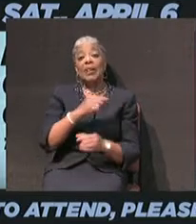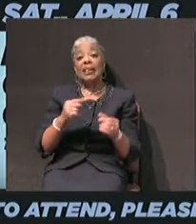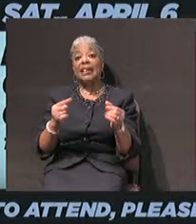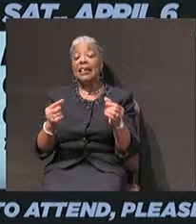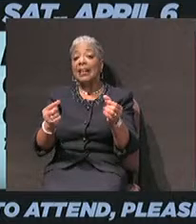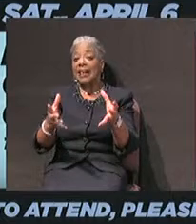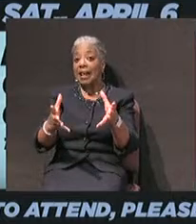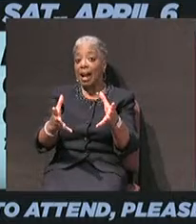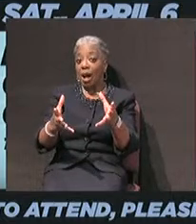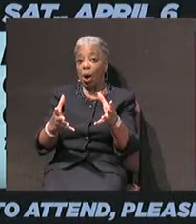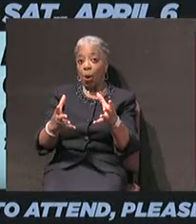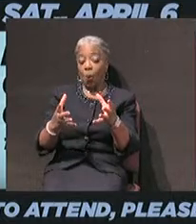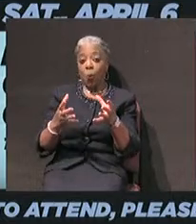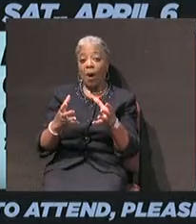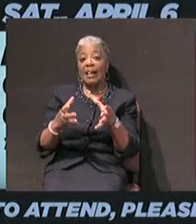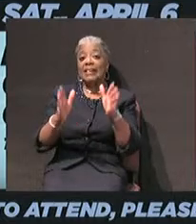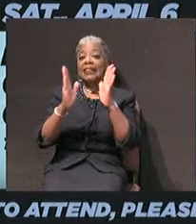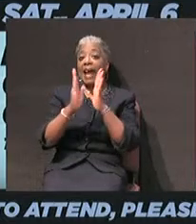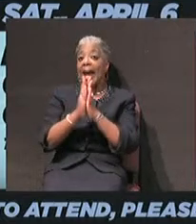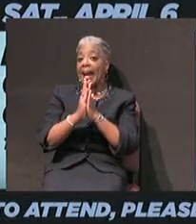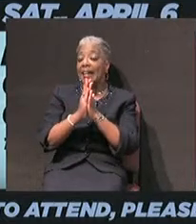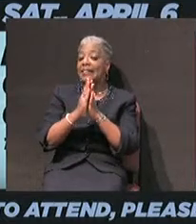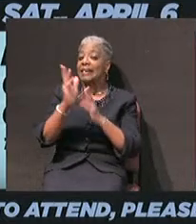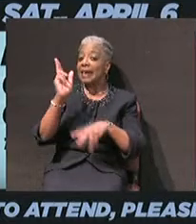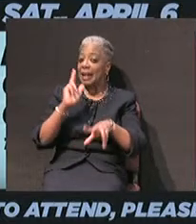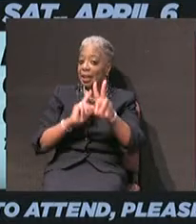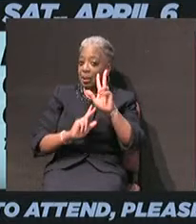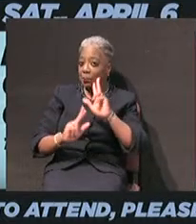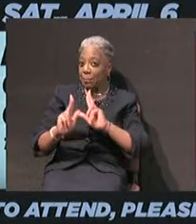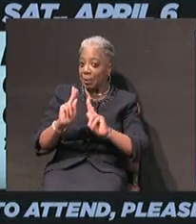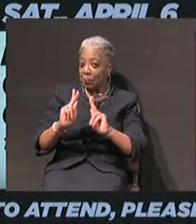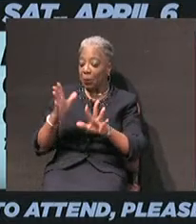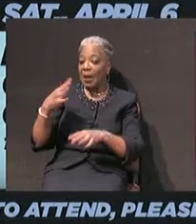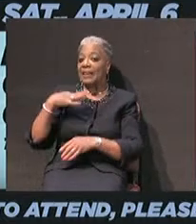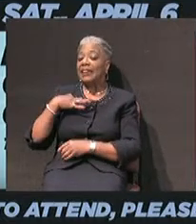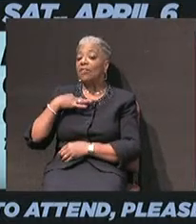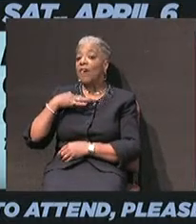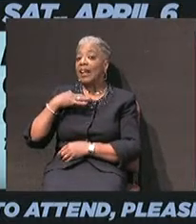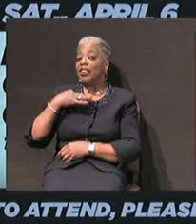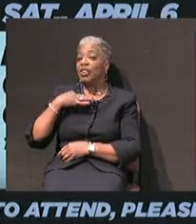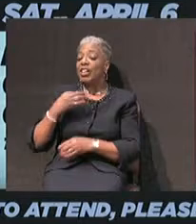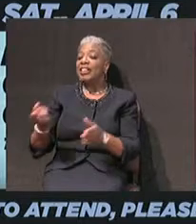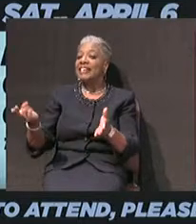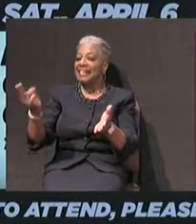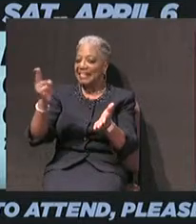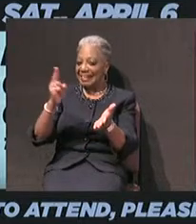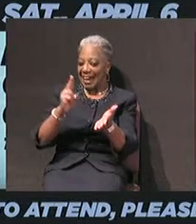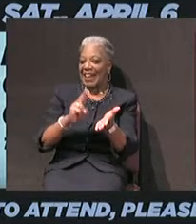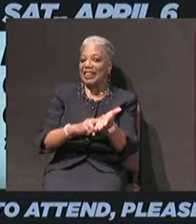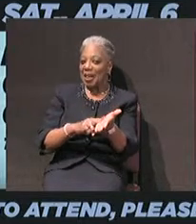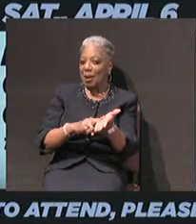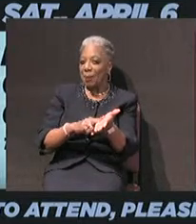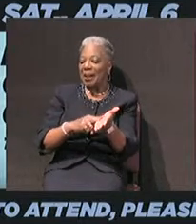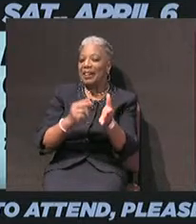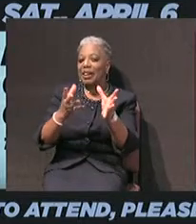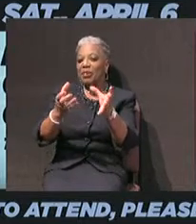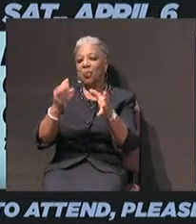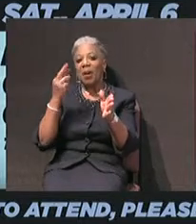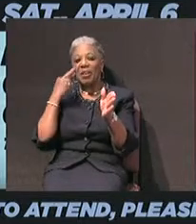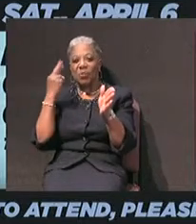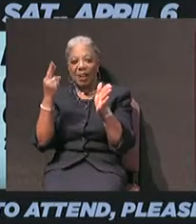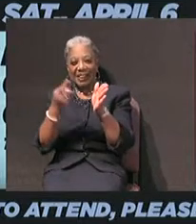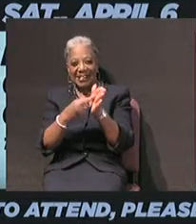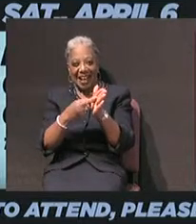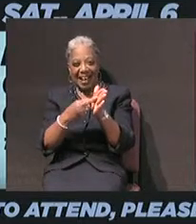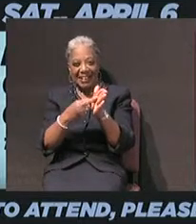you register. If you've ever volunteered, we're talking about volunteers that I've done something, those people that I've called several times and you answer the phone. I either